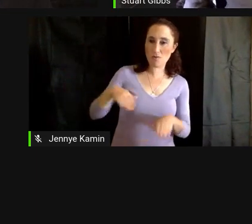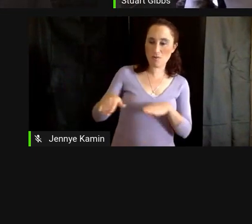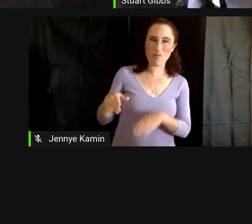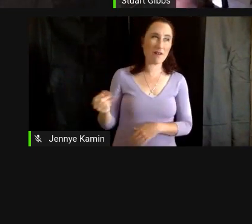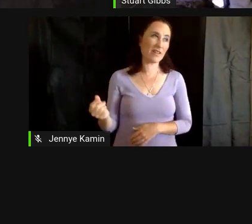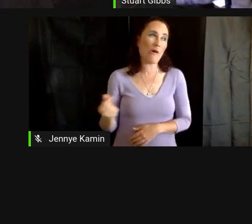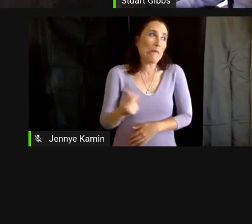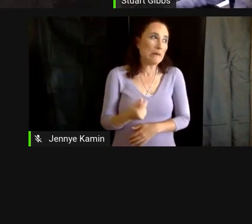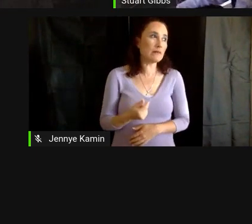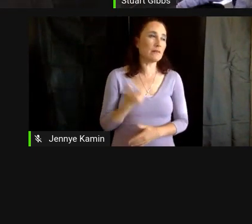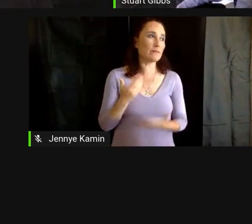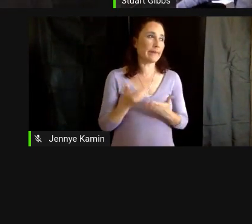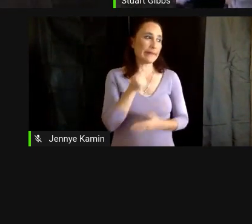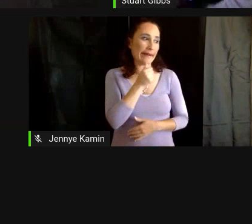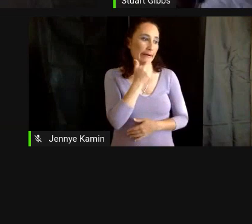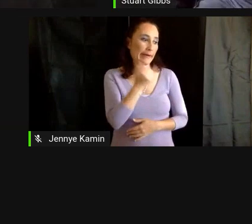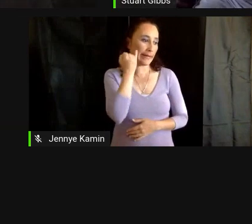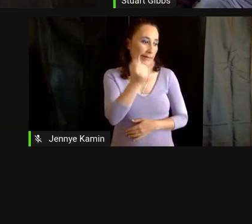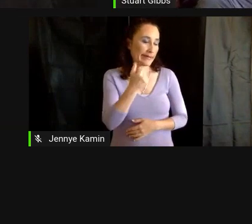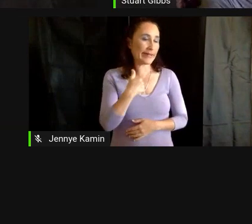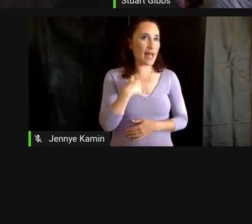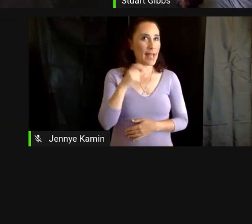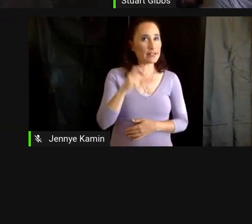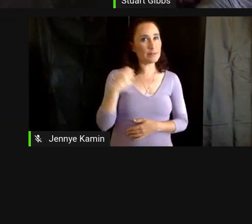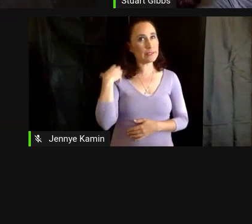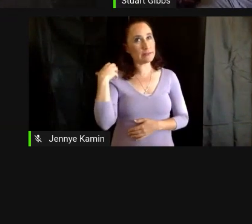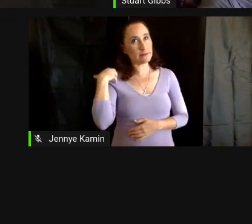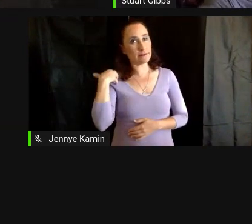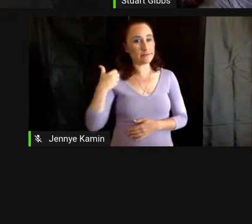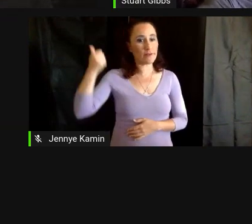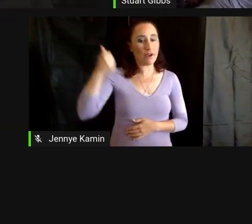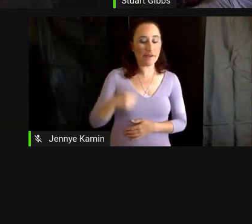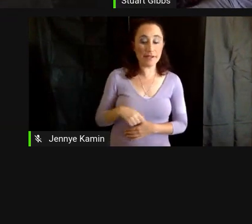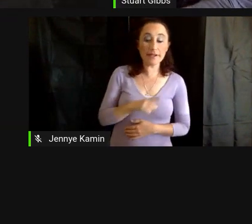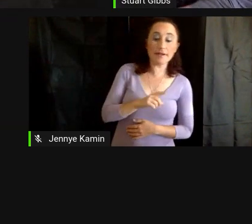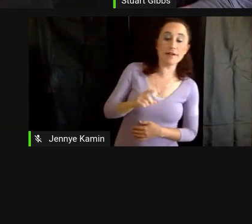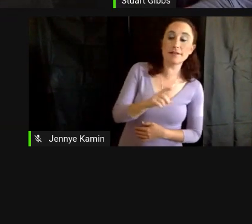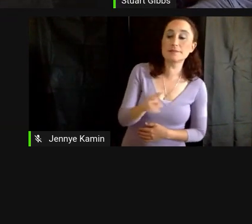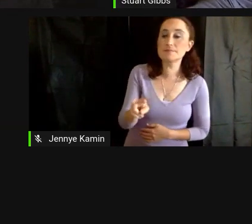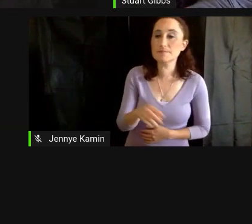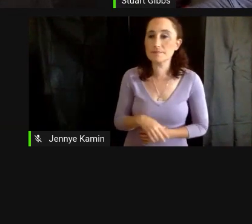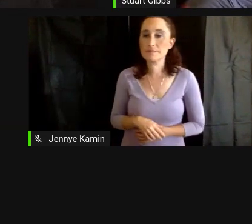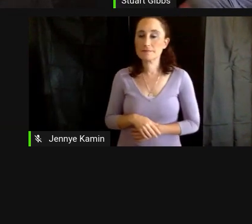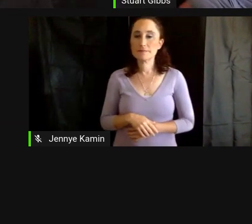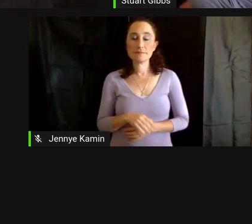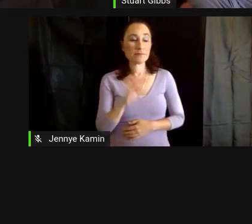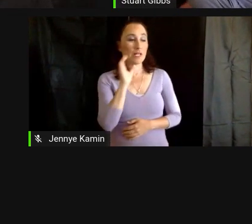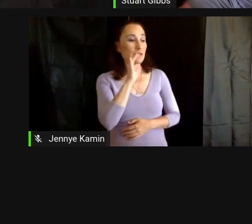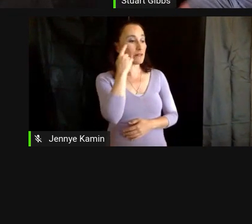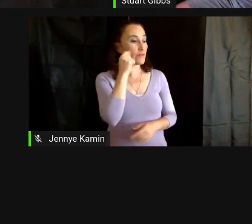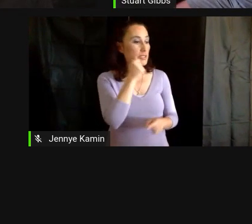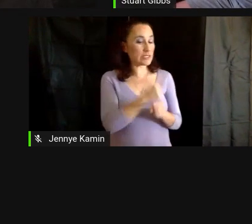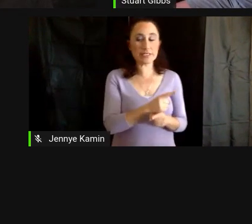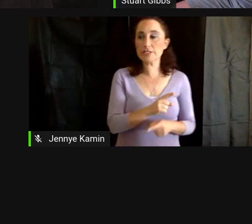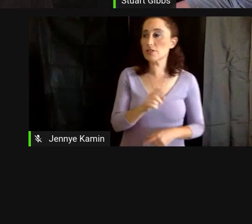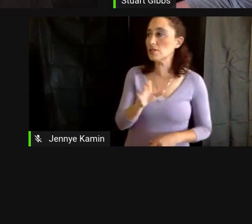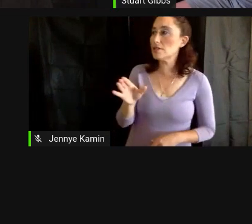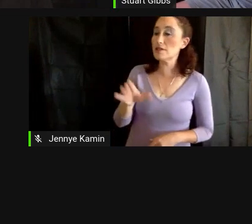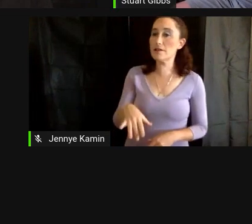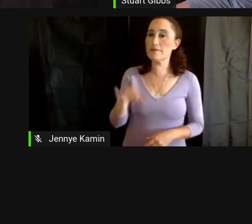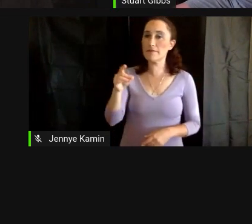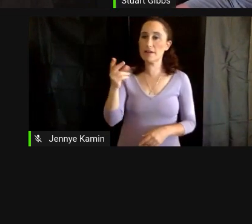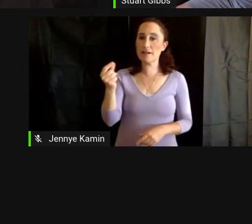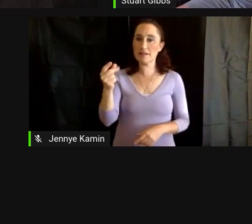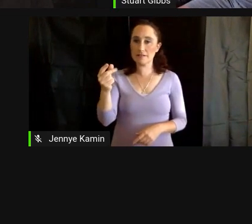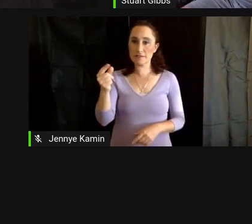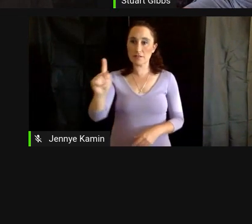idea. I'm babysitting, I should probably be in charge here. And he goes out and he is looking for his little sister, and he finds the